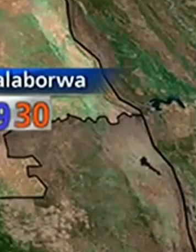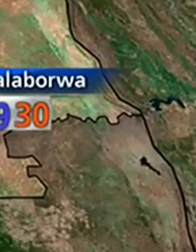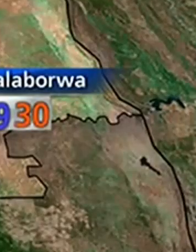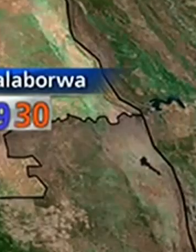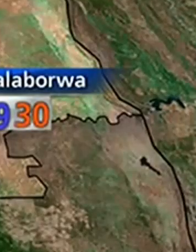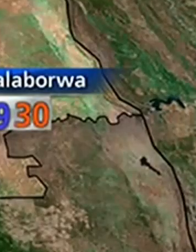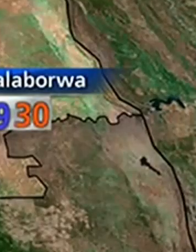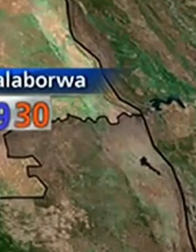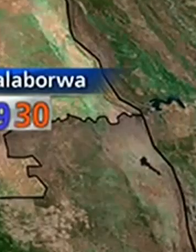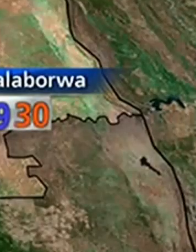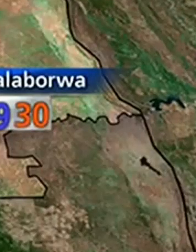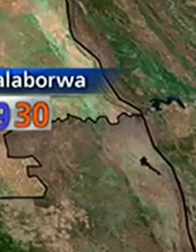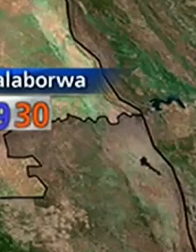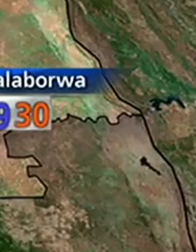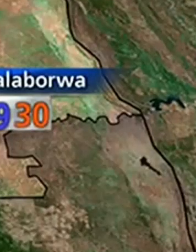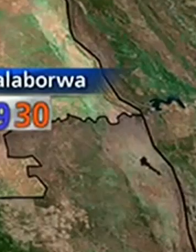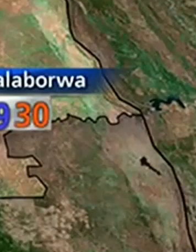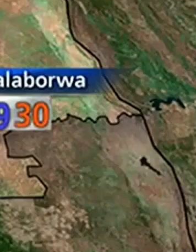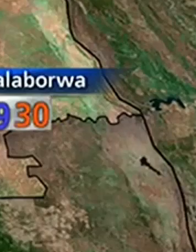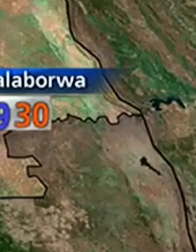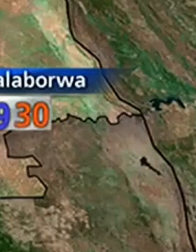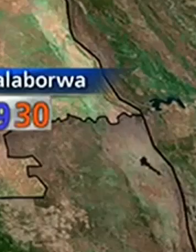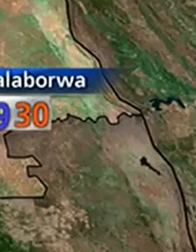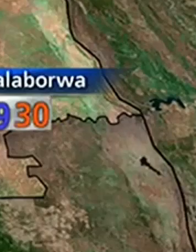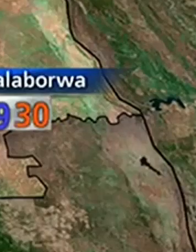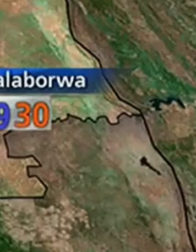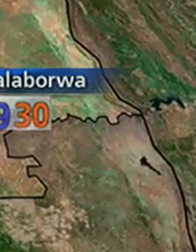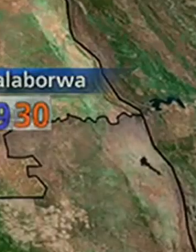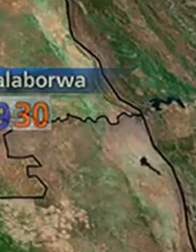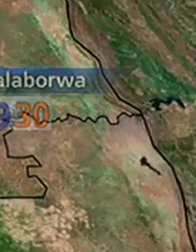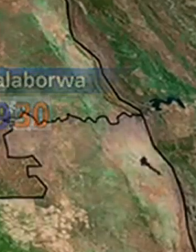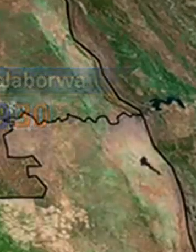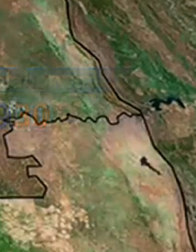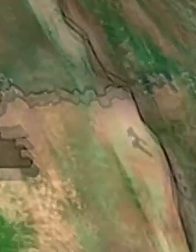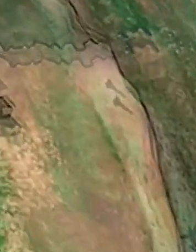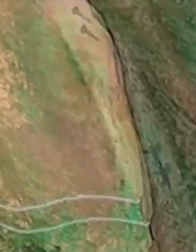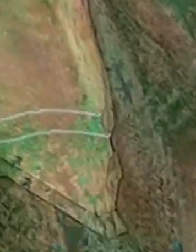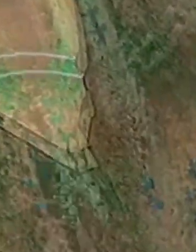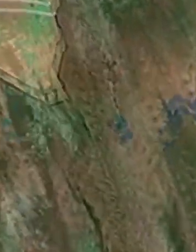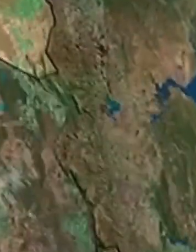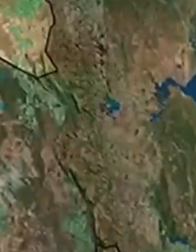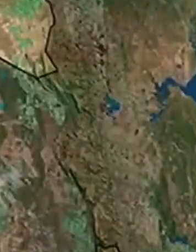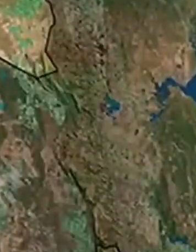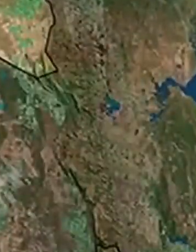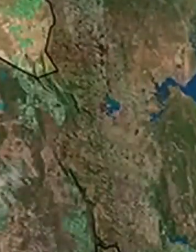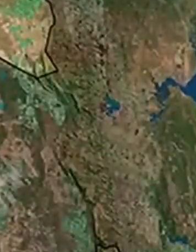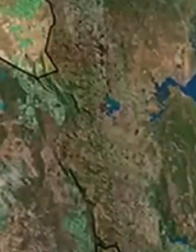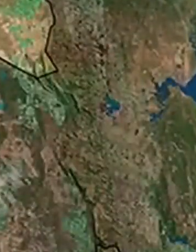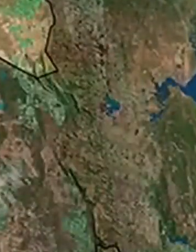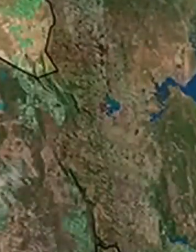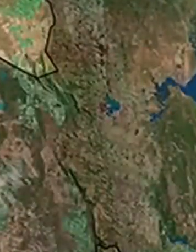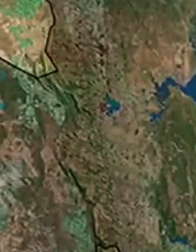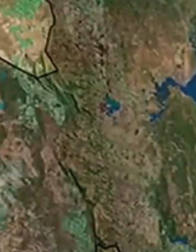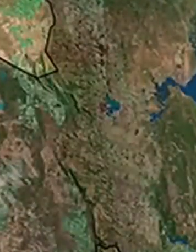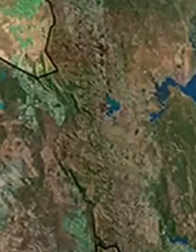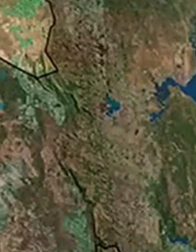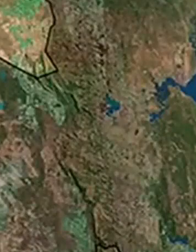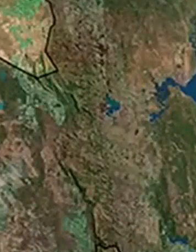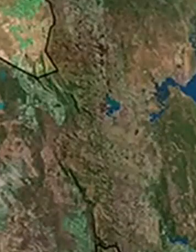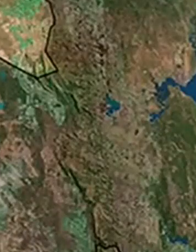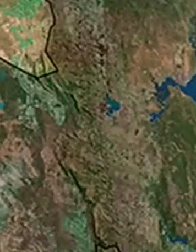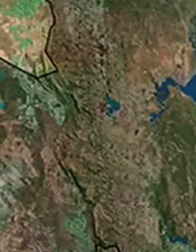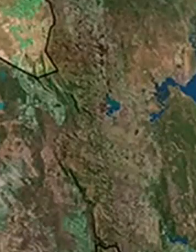12 le borataro fa Kroonstad ene tle bike me go digata di le 12 le borobedi me province ya ka kwa North West teng Rustenburg e